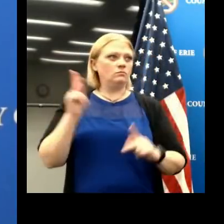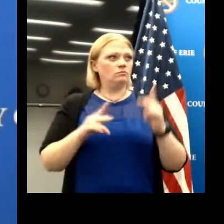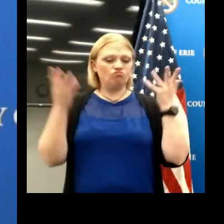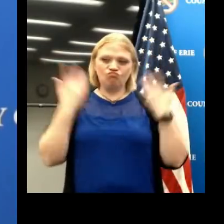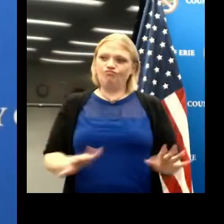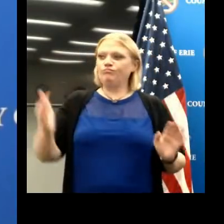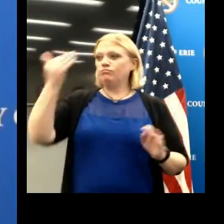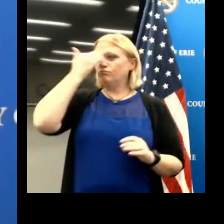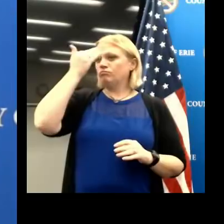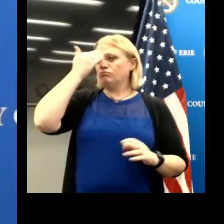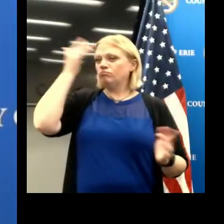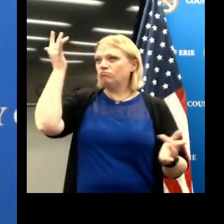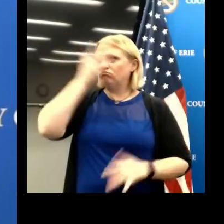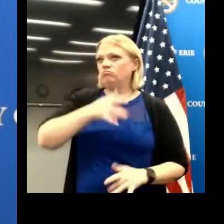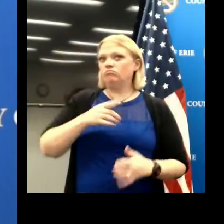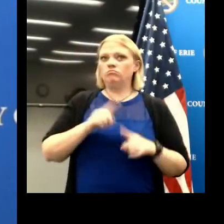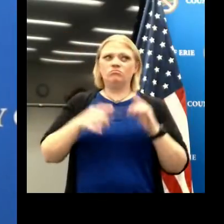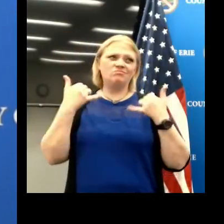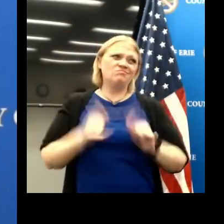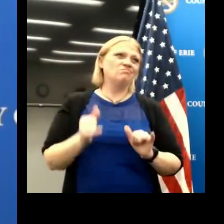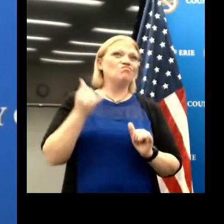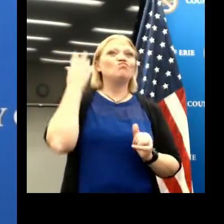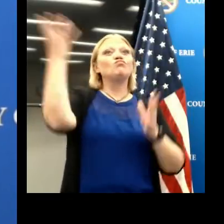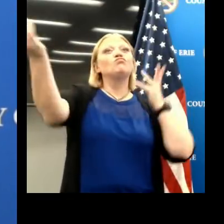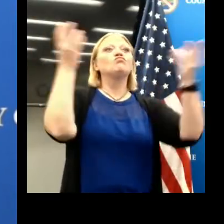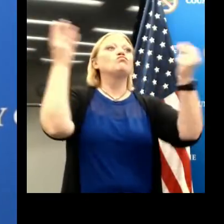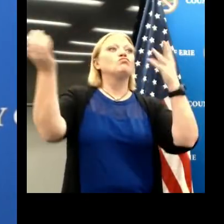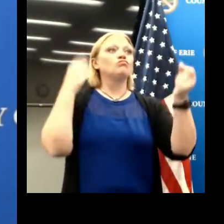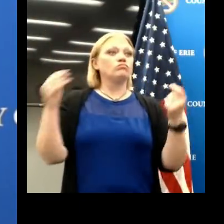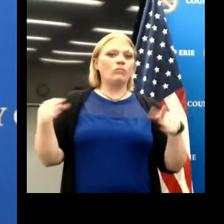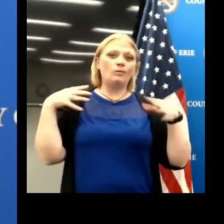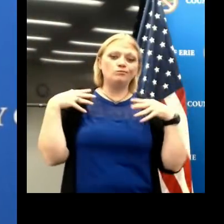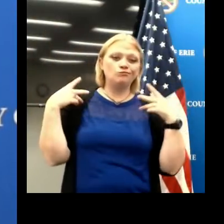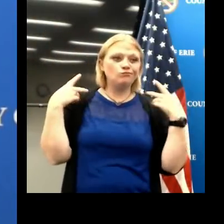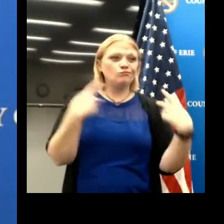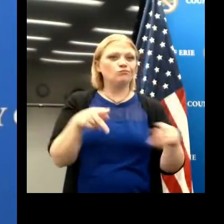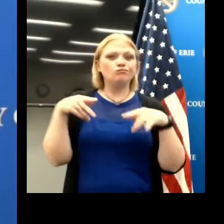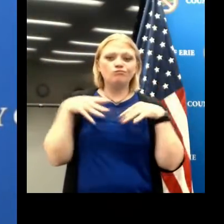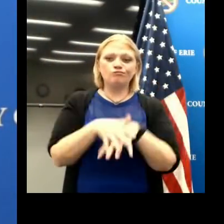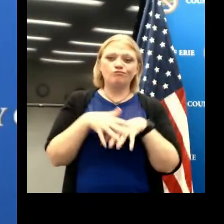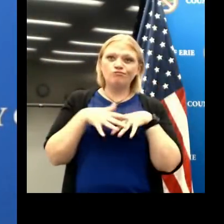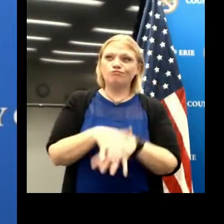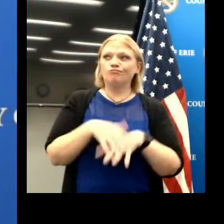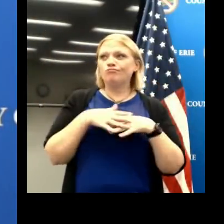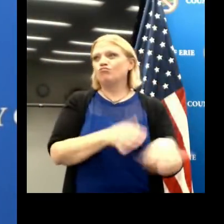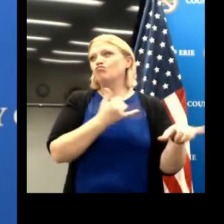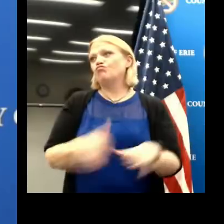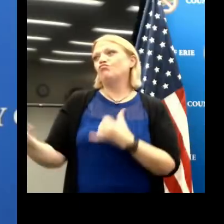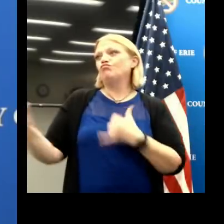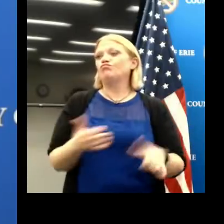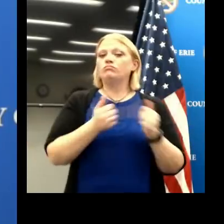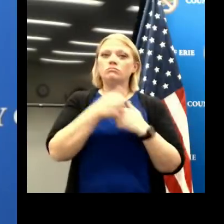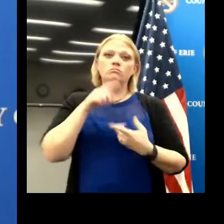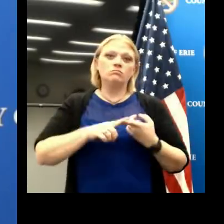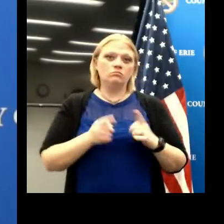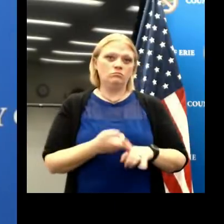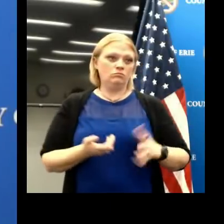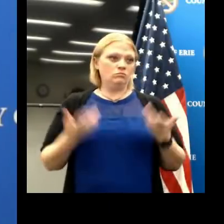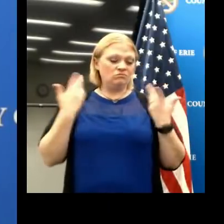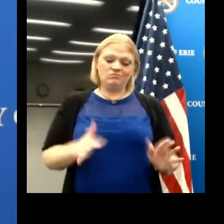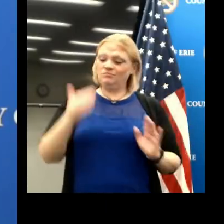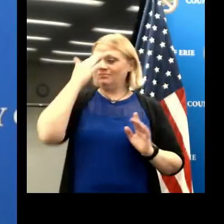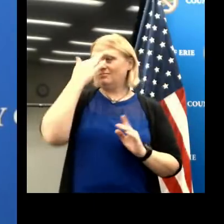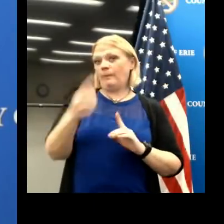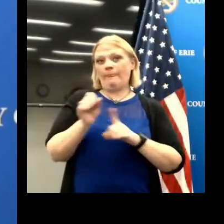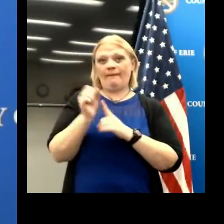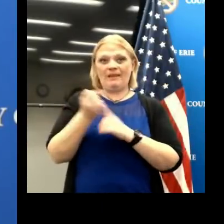they were sick and still went out and partied with their friends. We know of one situation where there